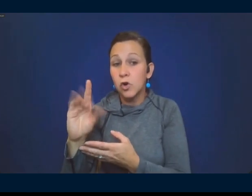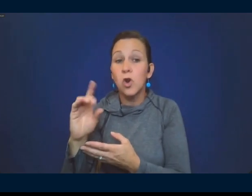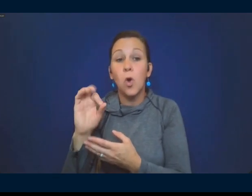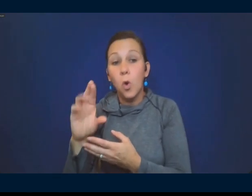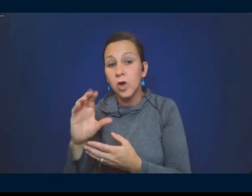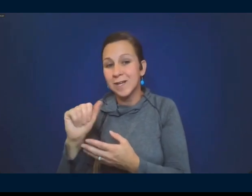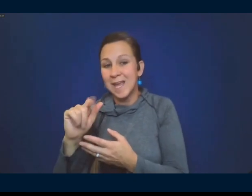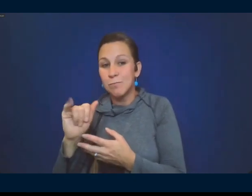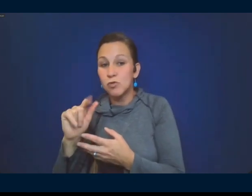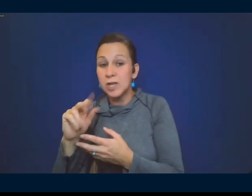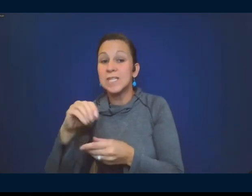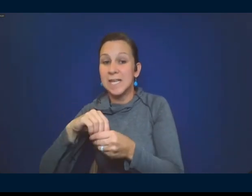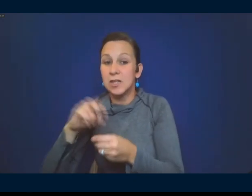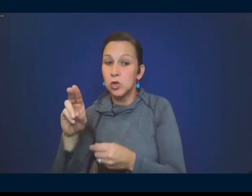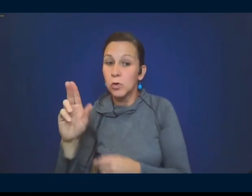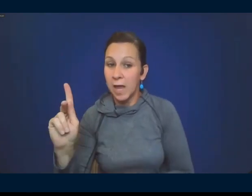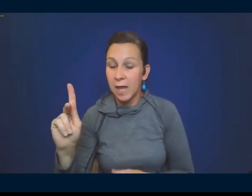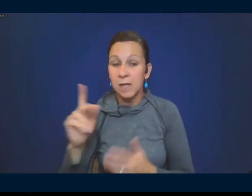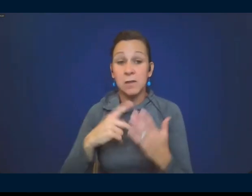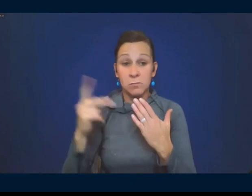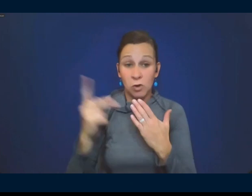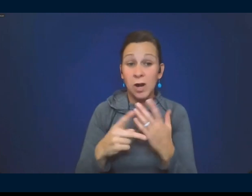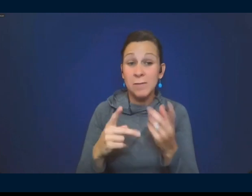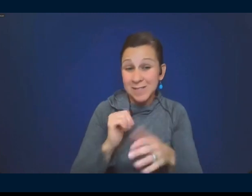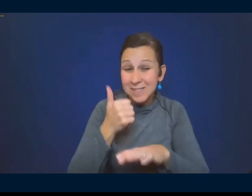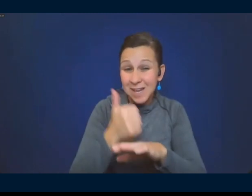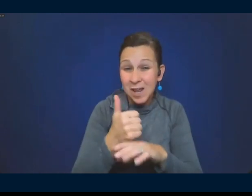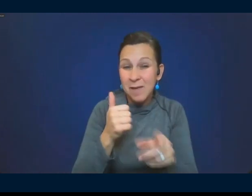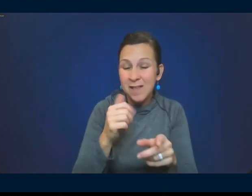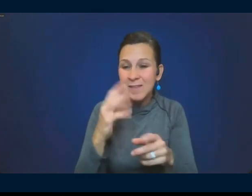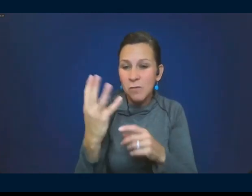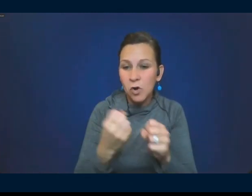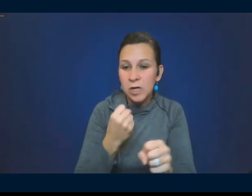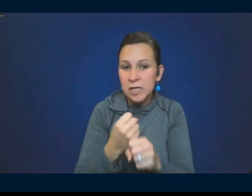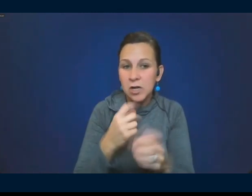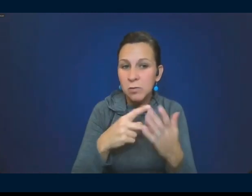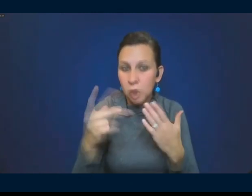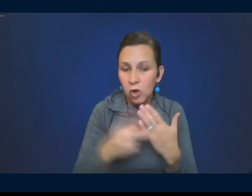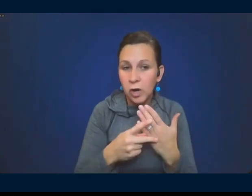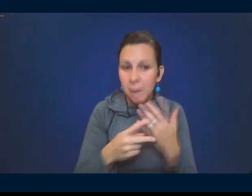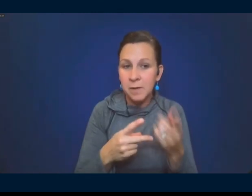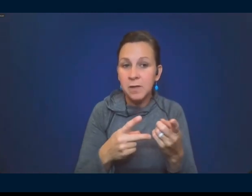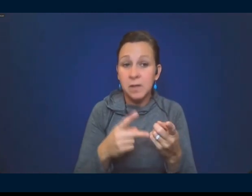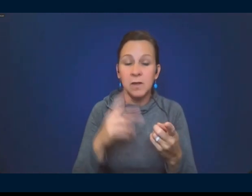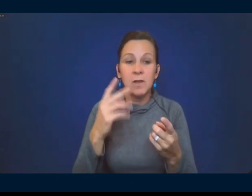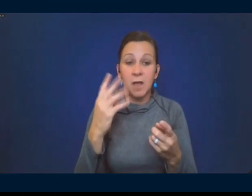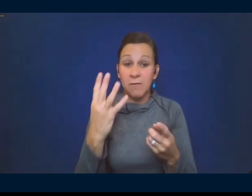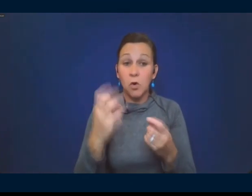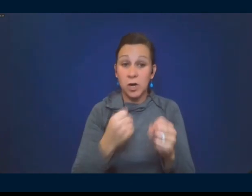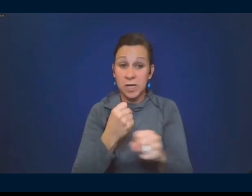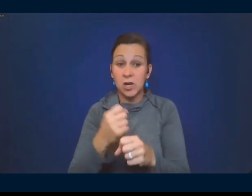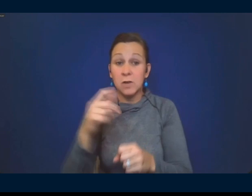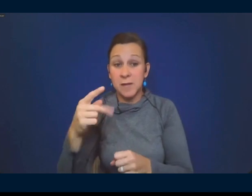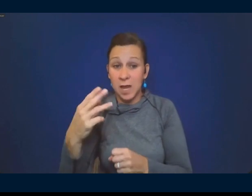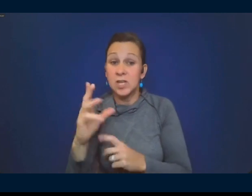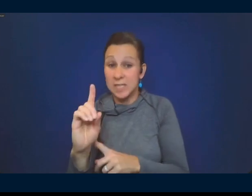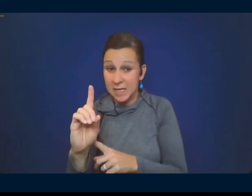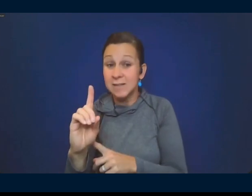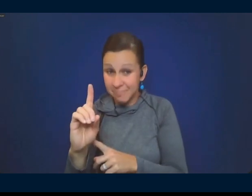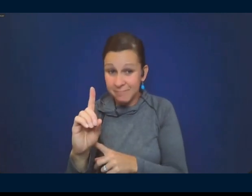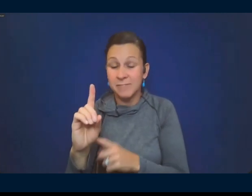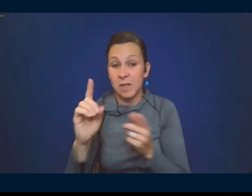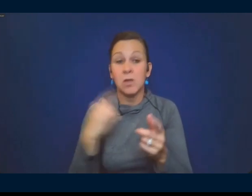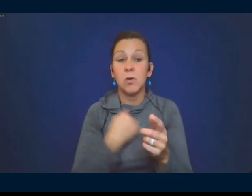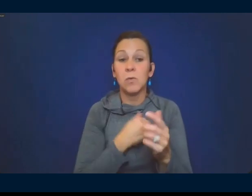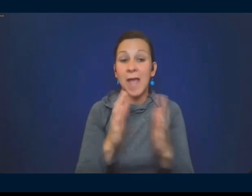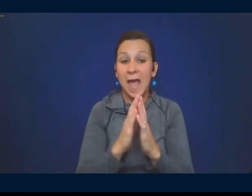the UK. The program is structured as a 4-year program. Yes, 4-year PhD, all right? We ask each